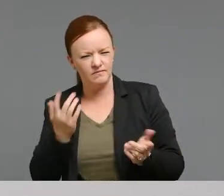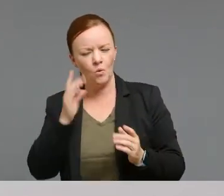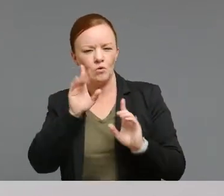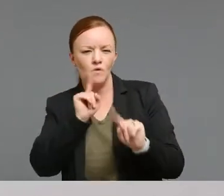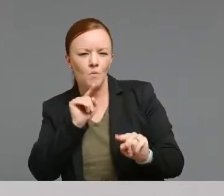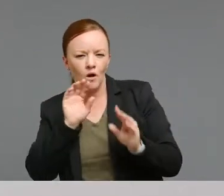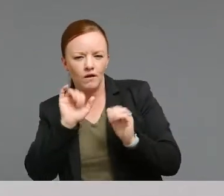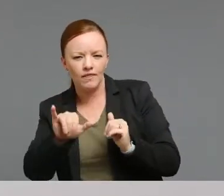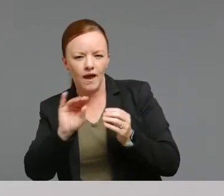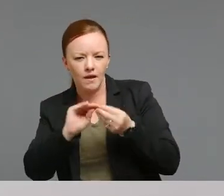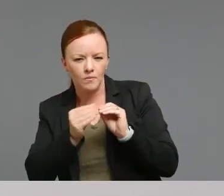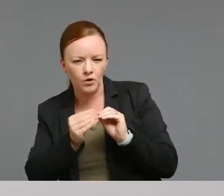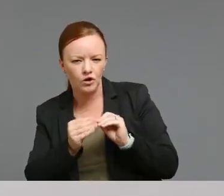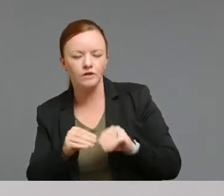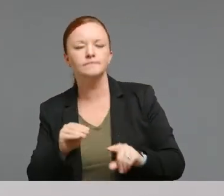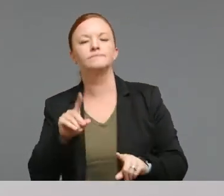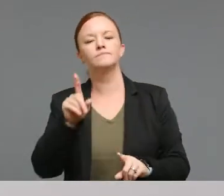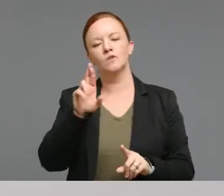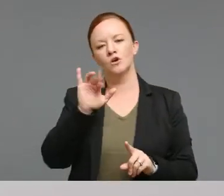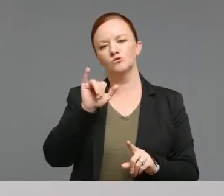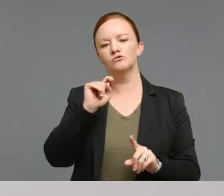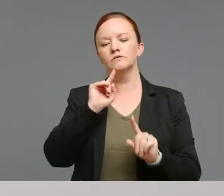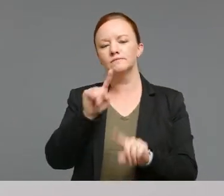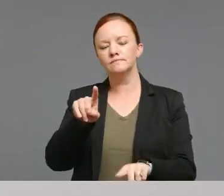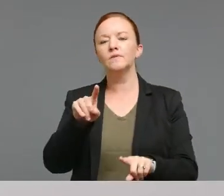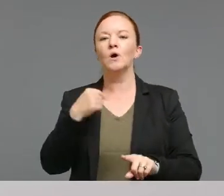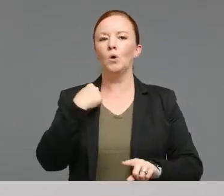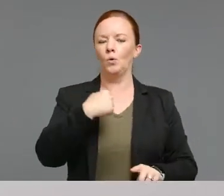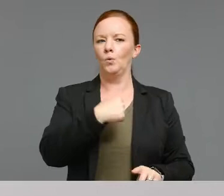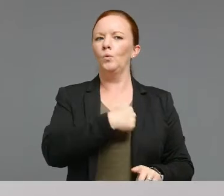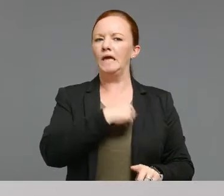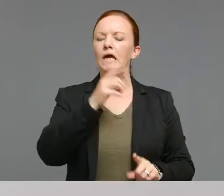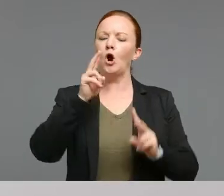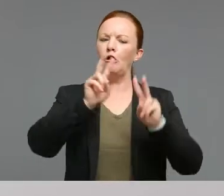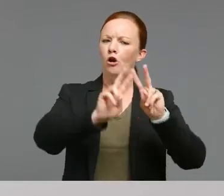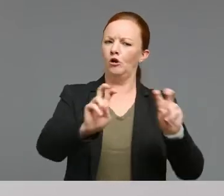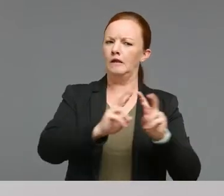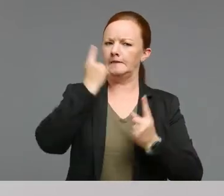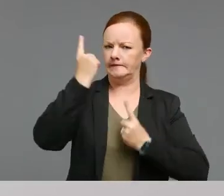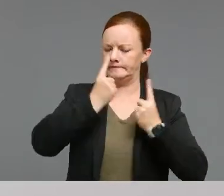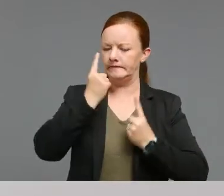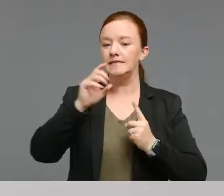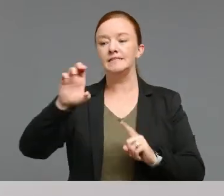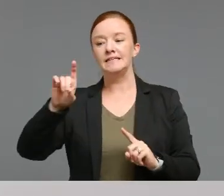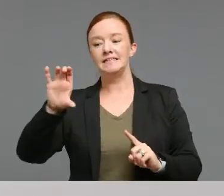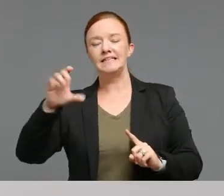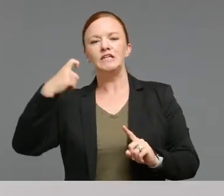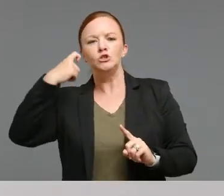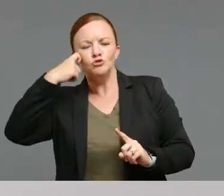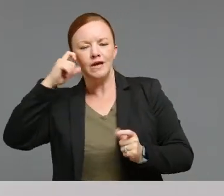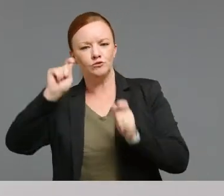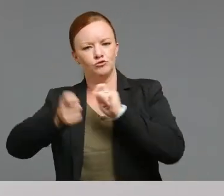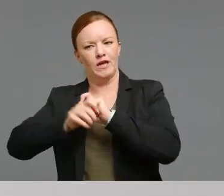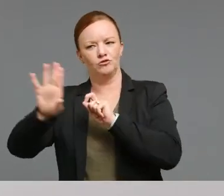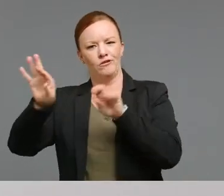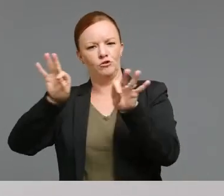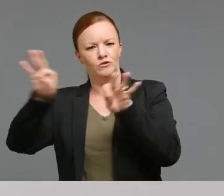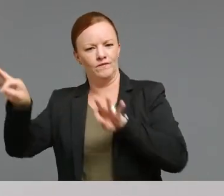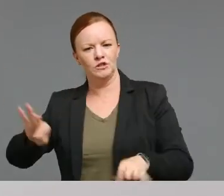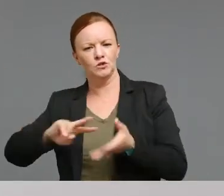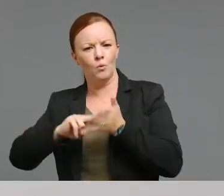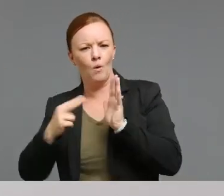CDC just changed their definition of a breakthrough. So we're working on what that looks like here at the